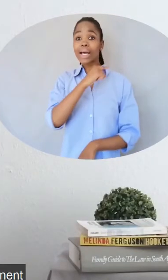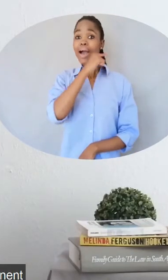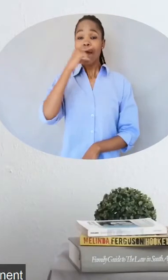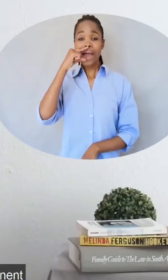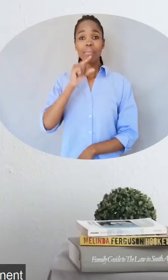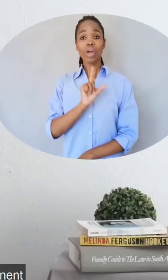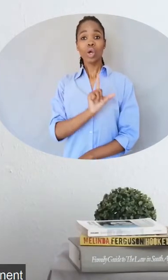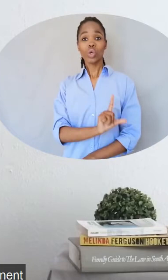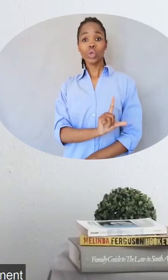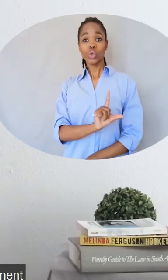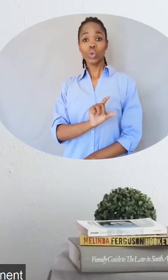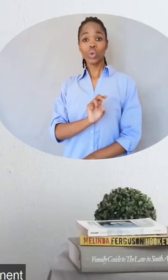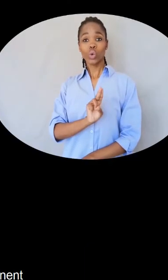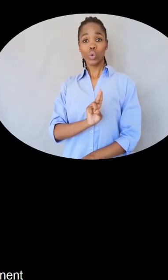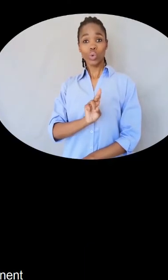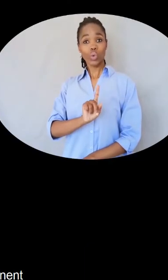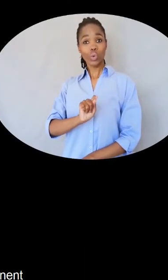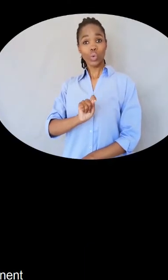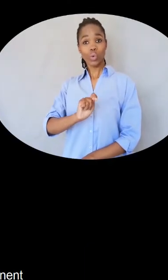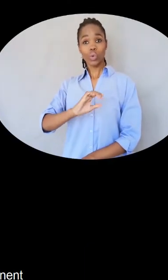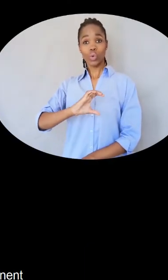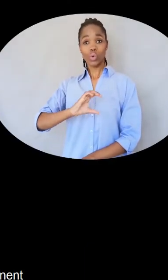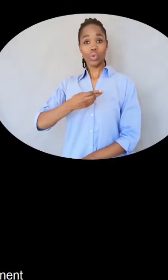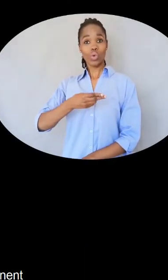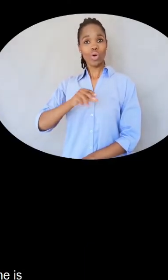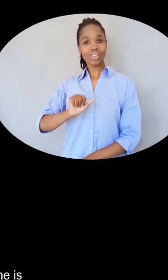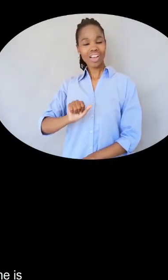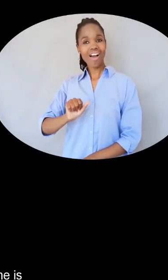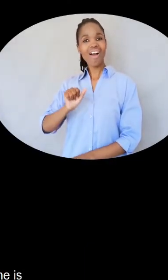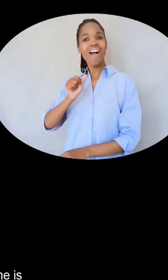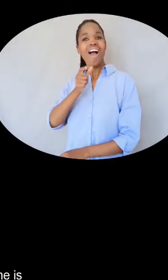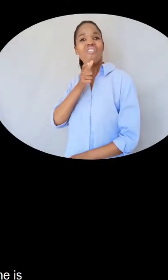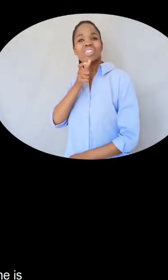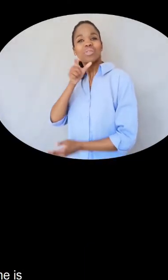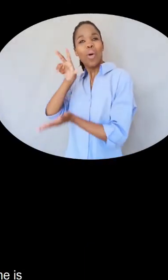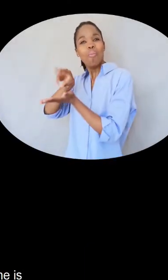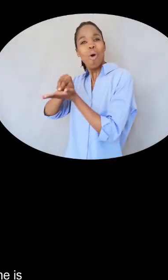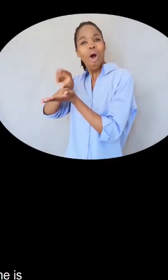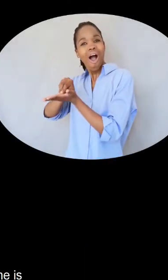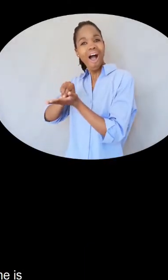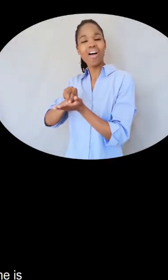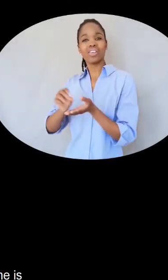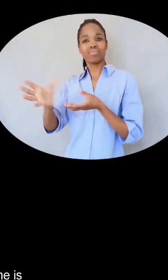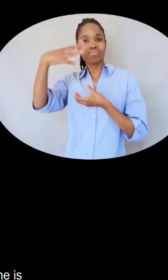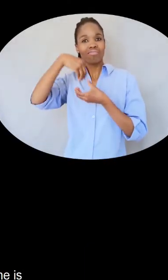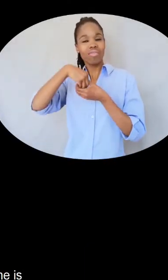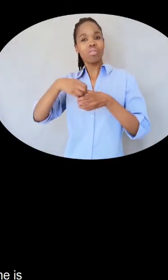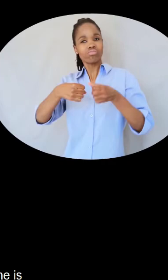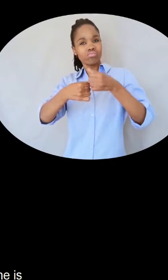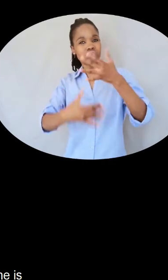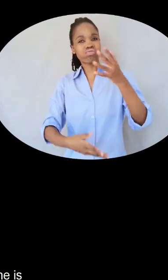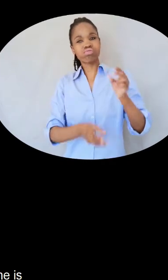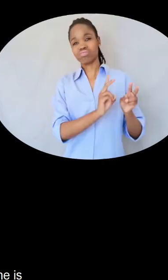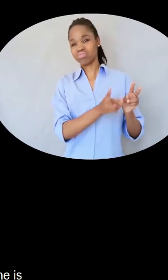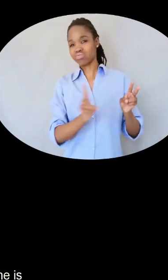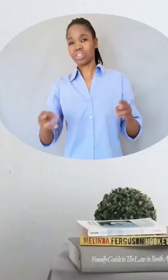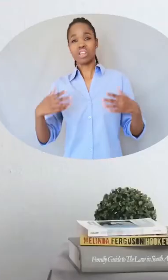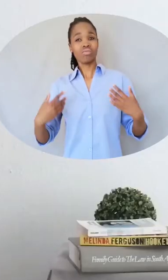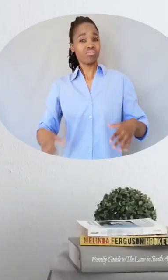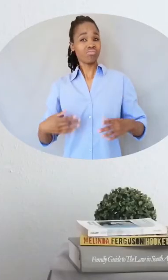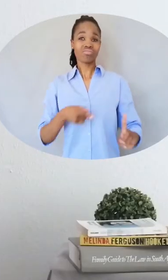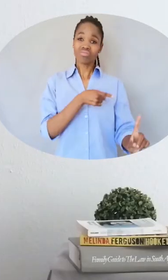podcasting network called Lucha and I'm so grateful because he is so generous with his knowledge,